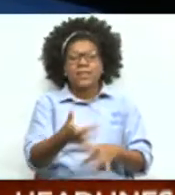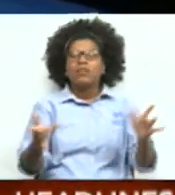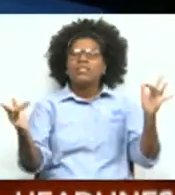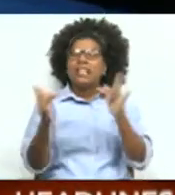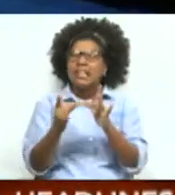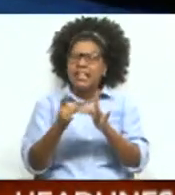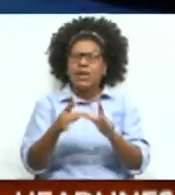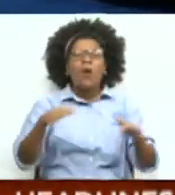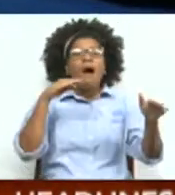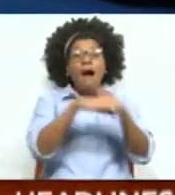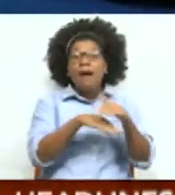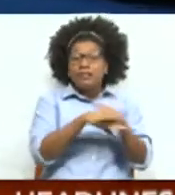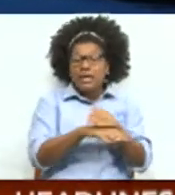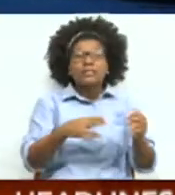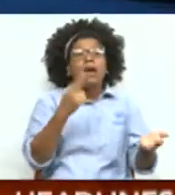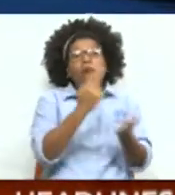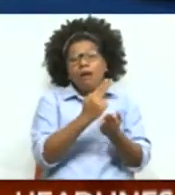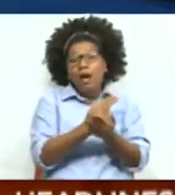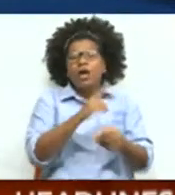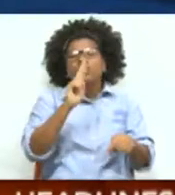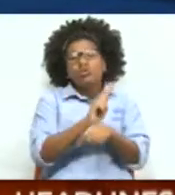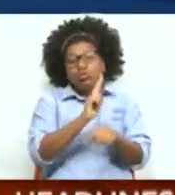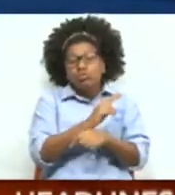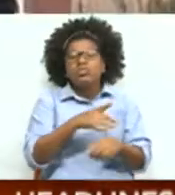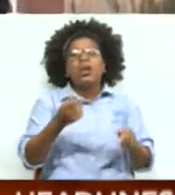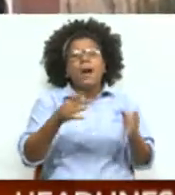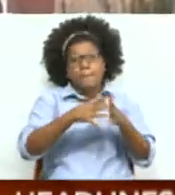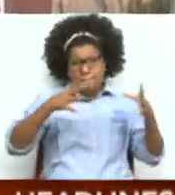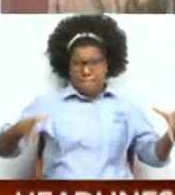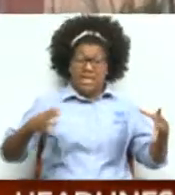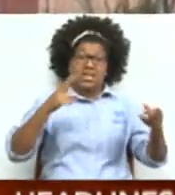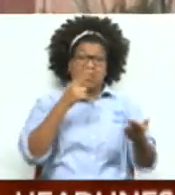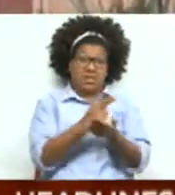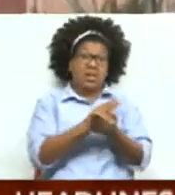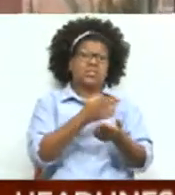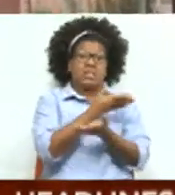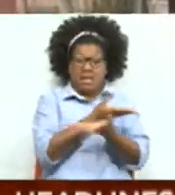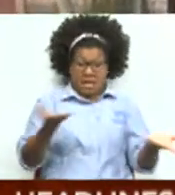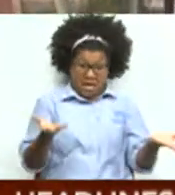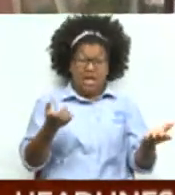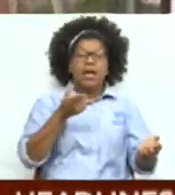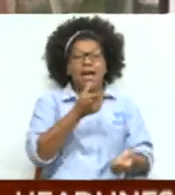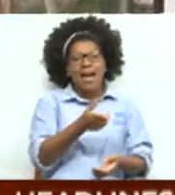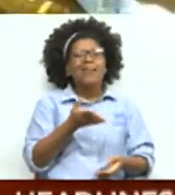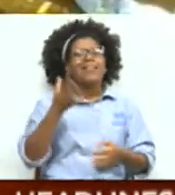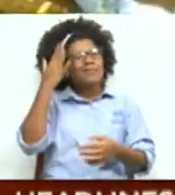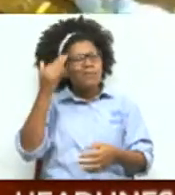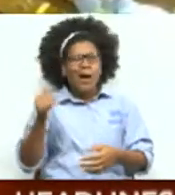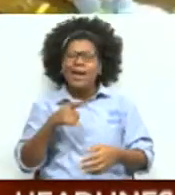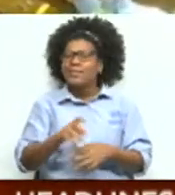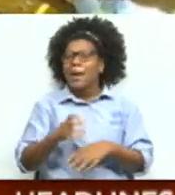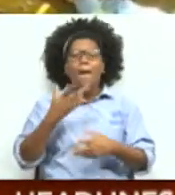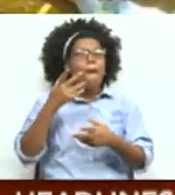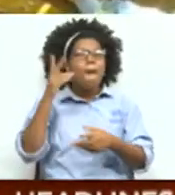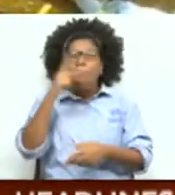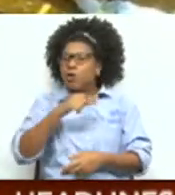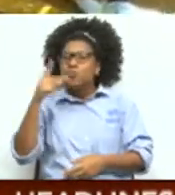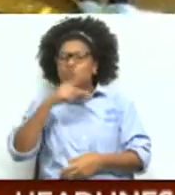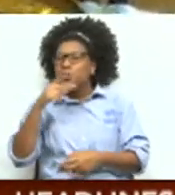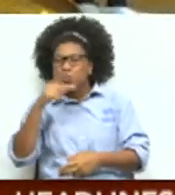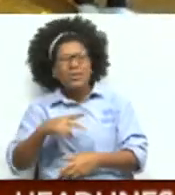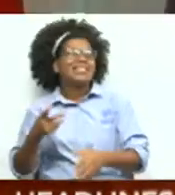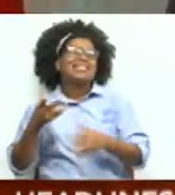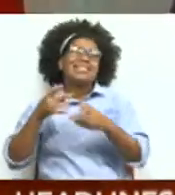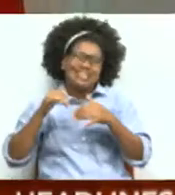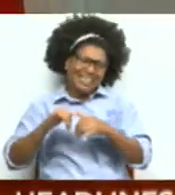use of assault weapons here and its role in the increasing brutality of the murders that have been taking place. Despite